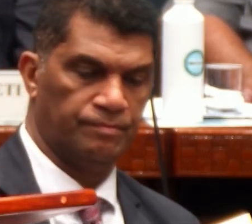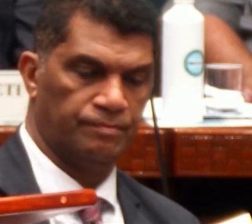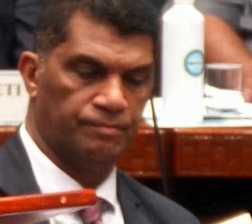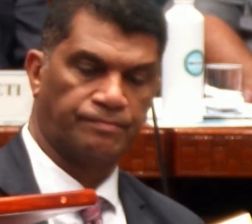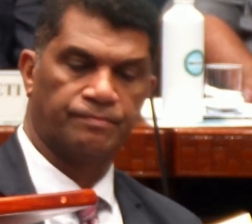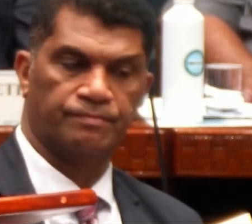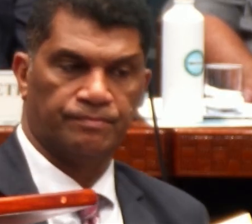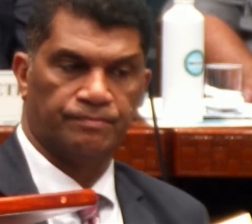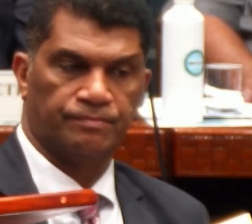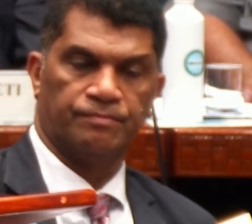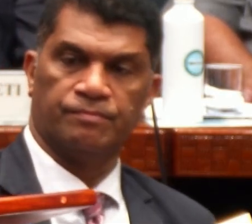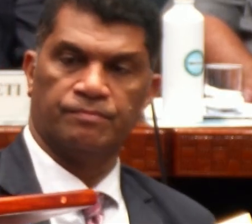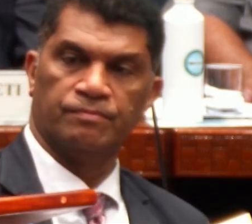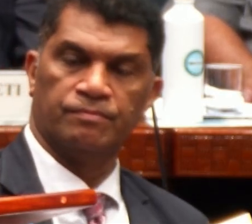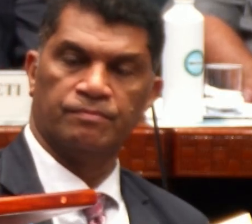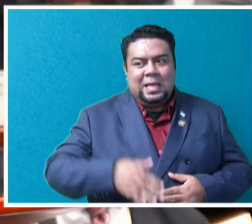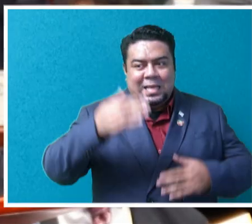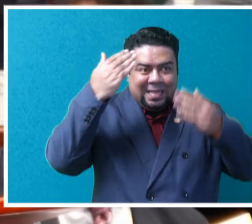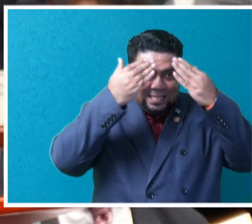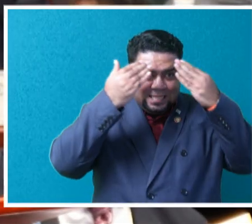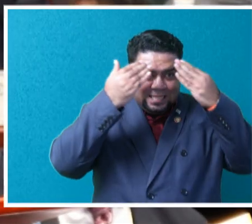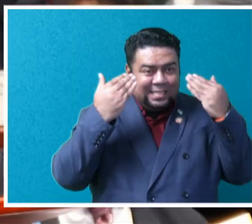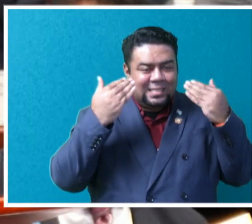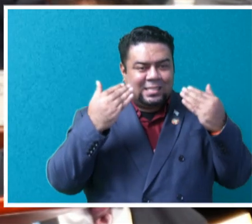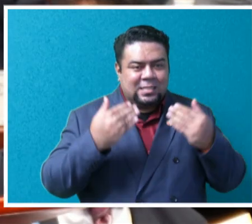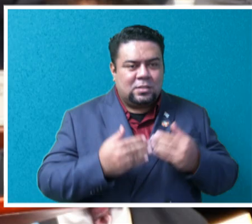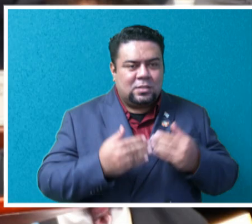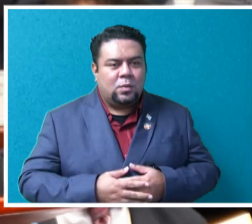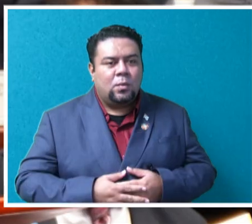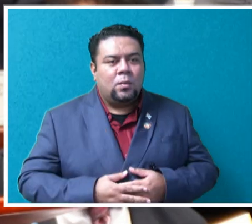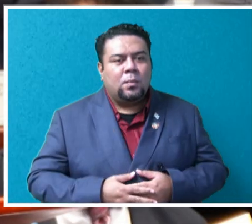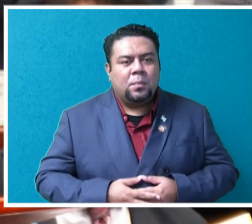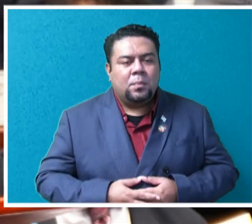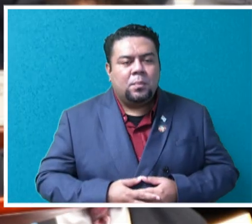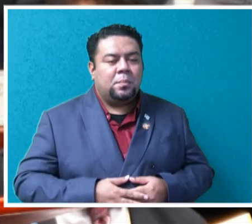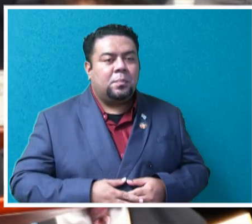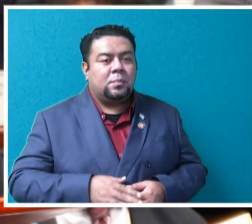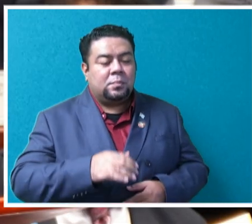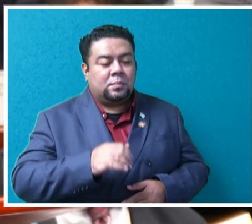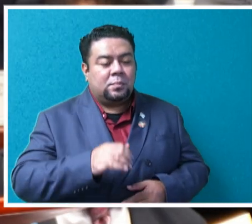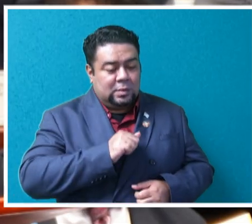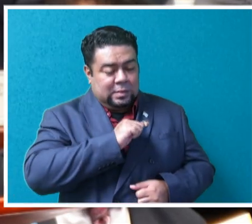2026. His Excellency called for leadership grounded in unity,